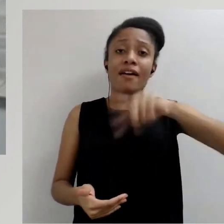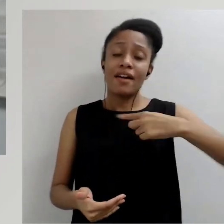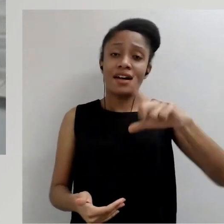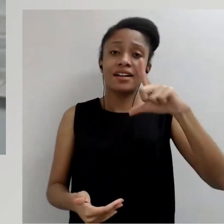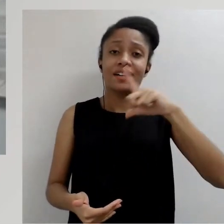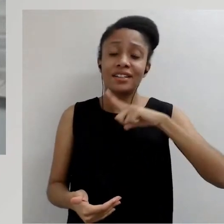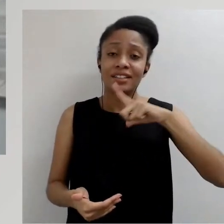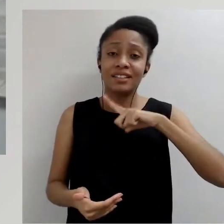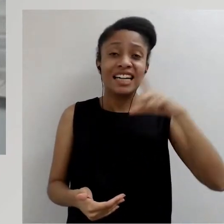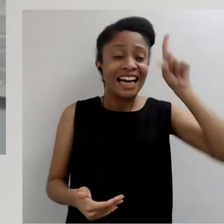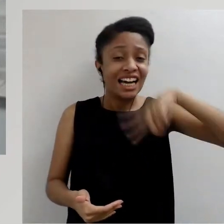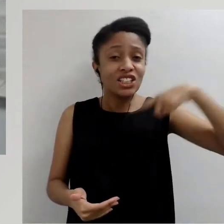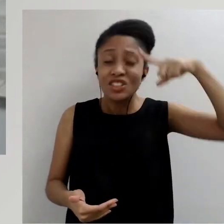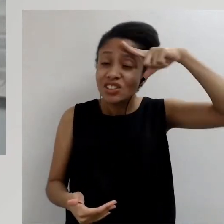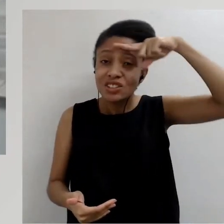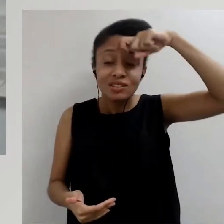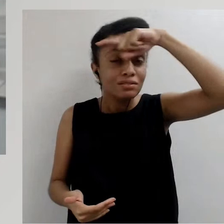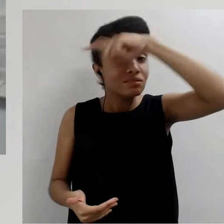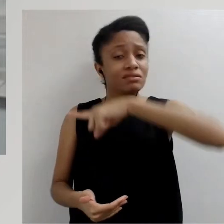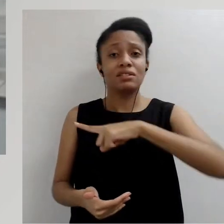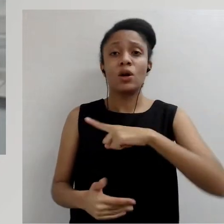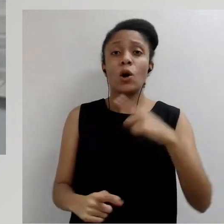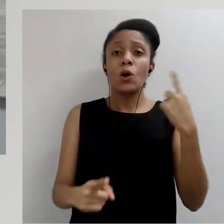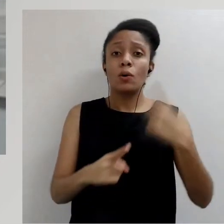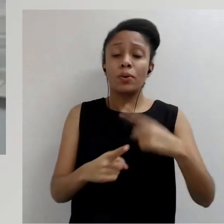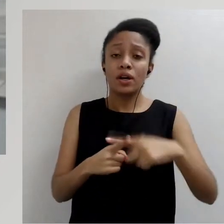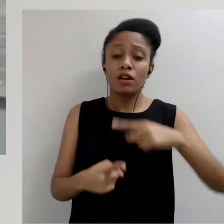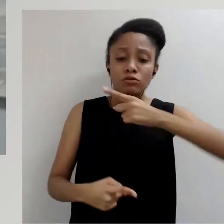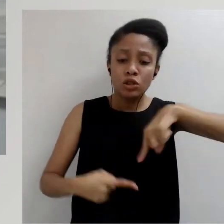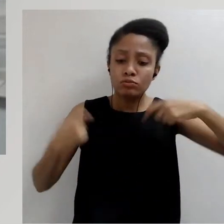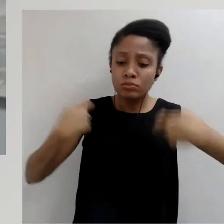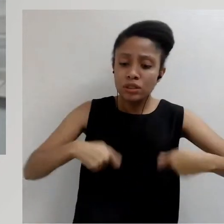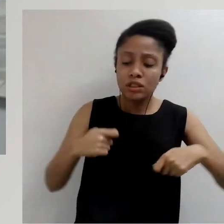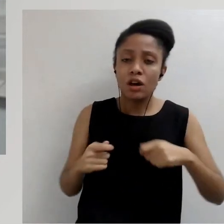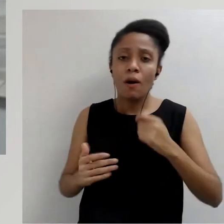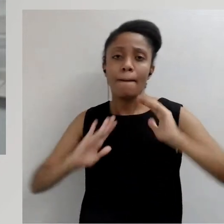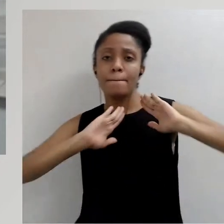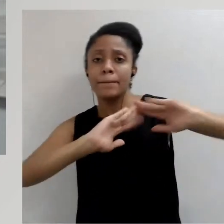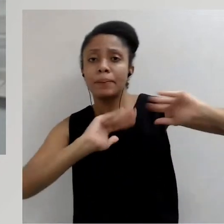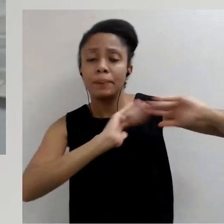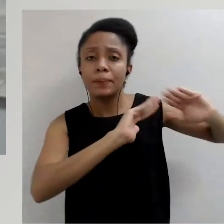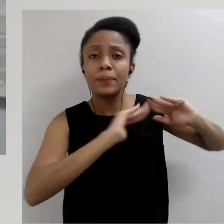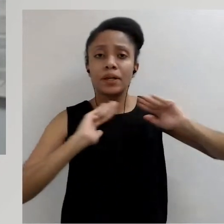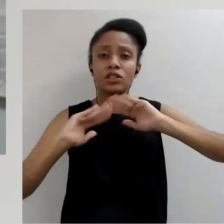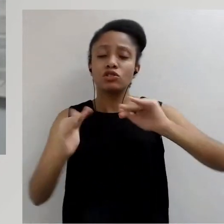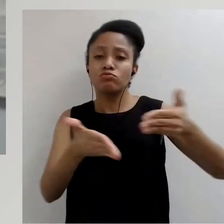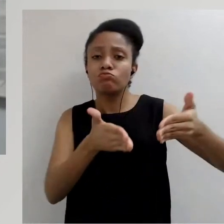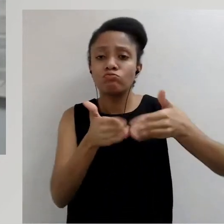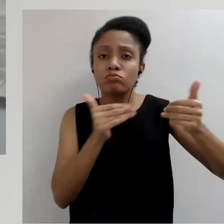working with what we already have is our biggest challenge. For us to be able to have